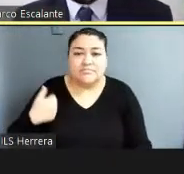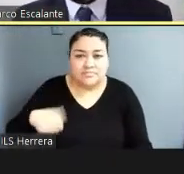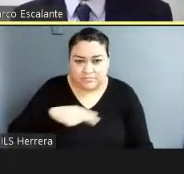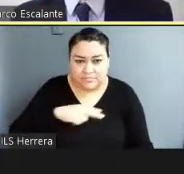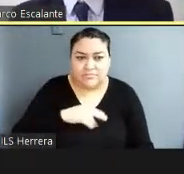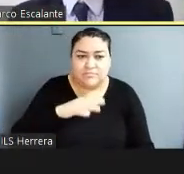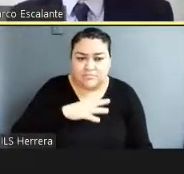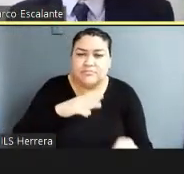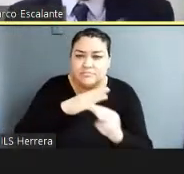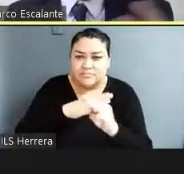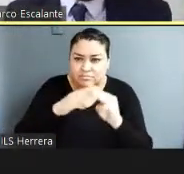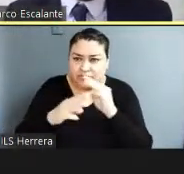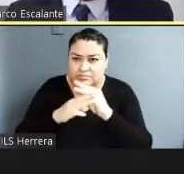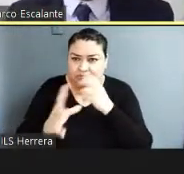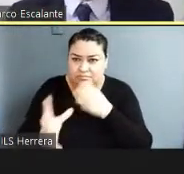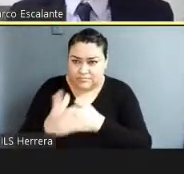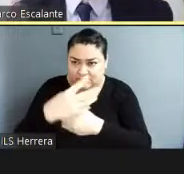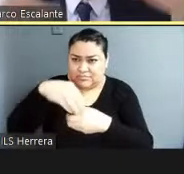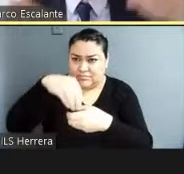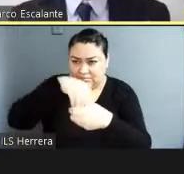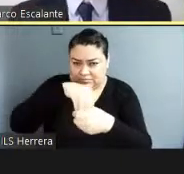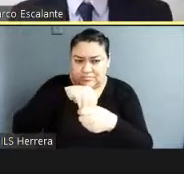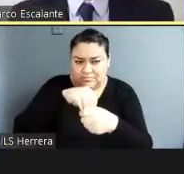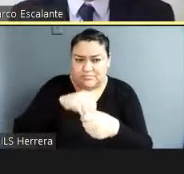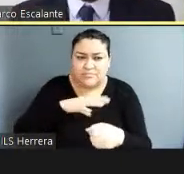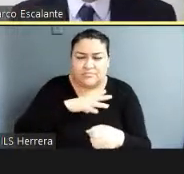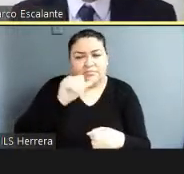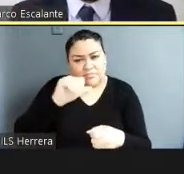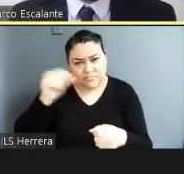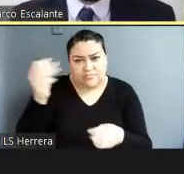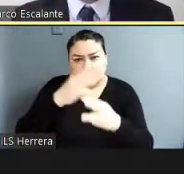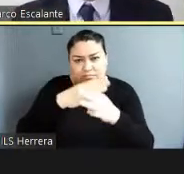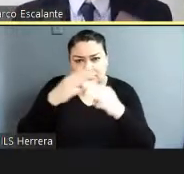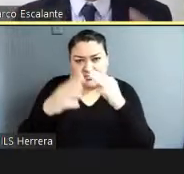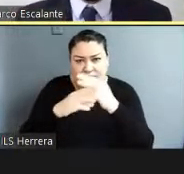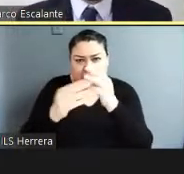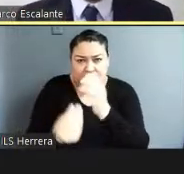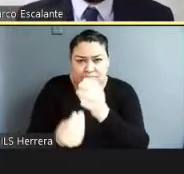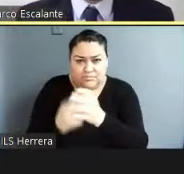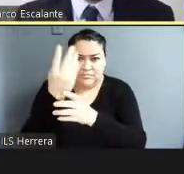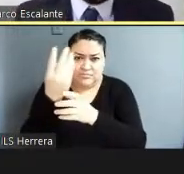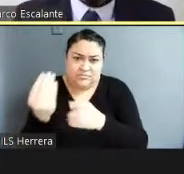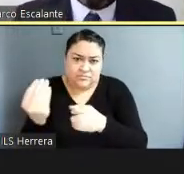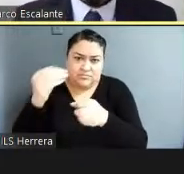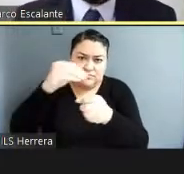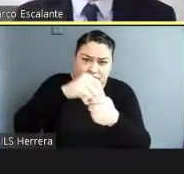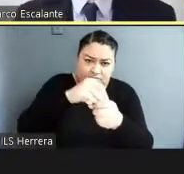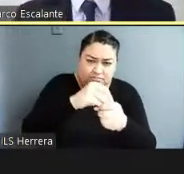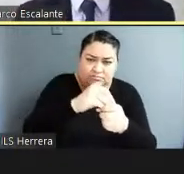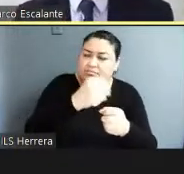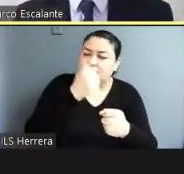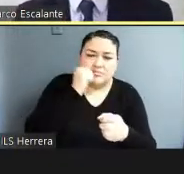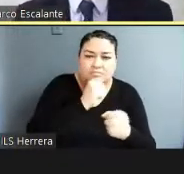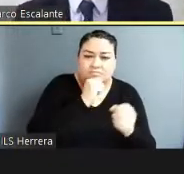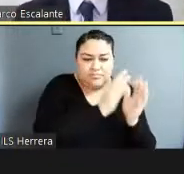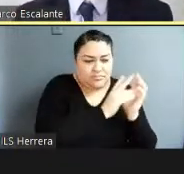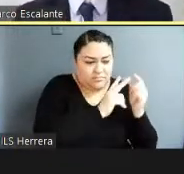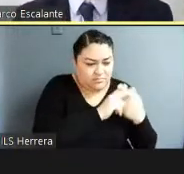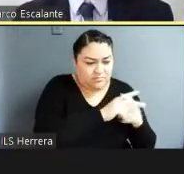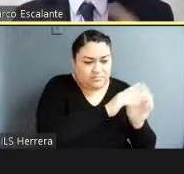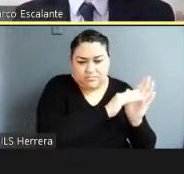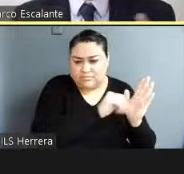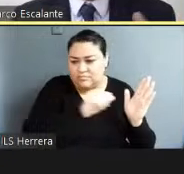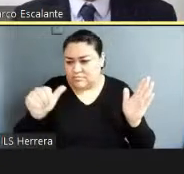them. That's why we created the subject, we included the subject of basic sciences and